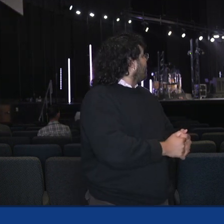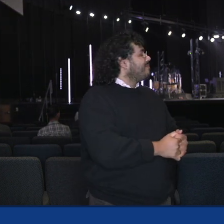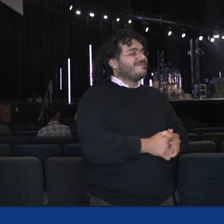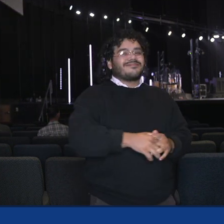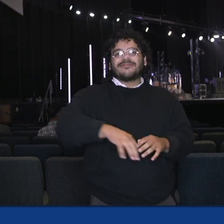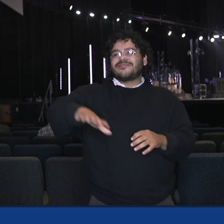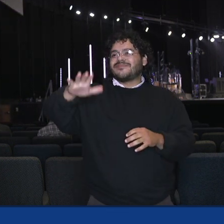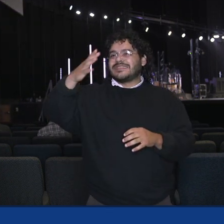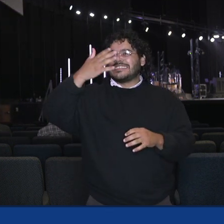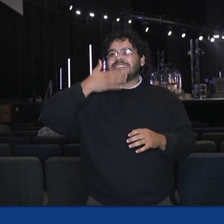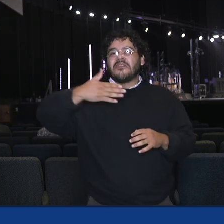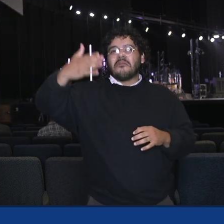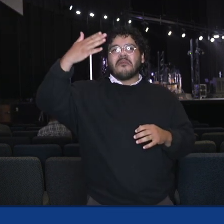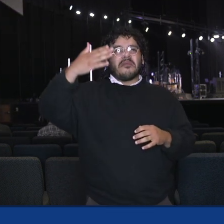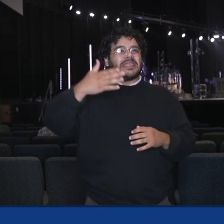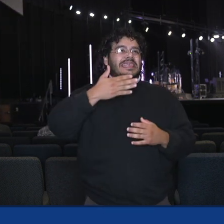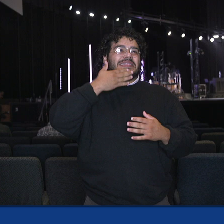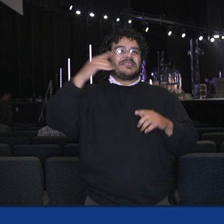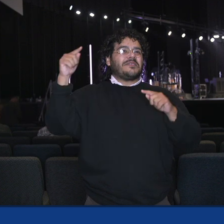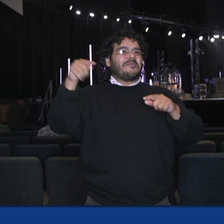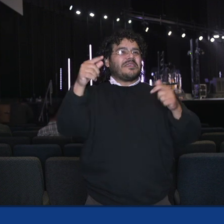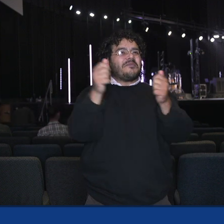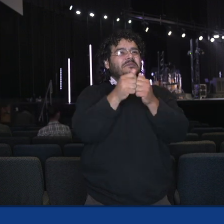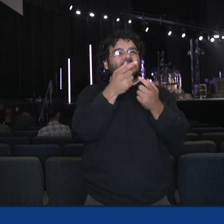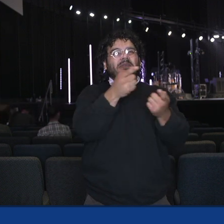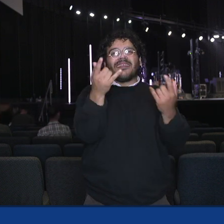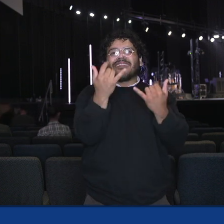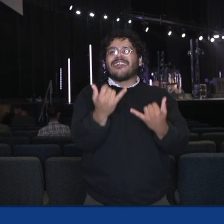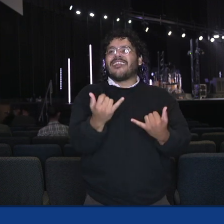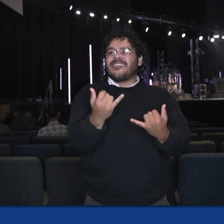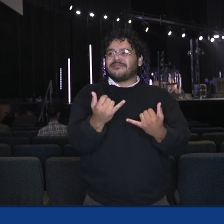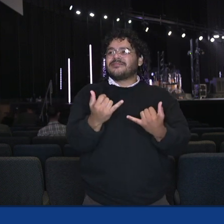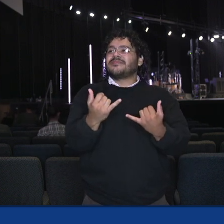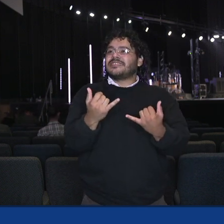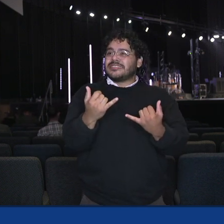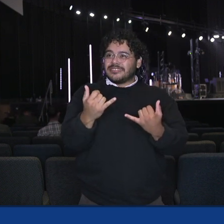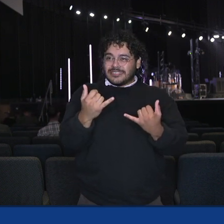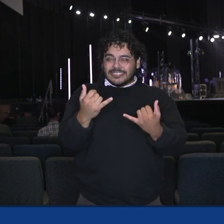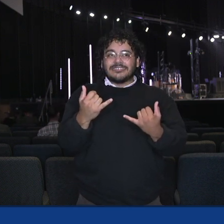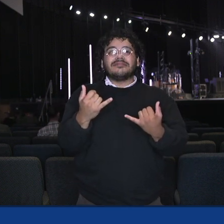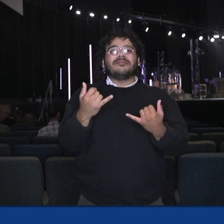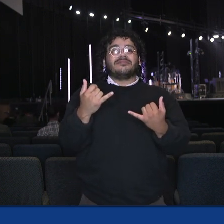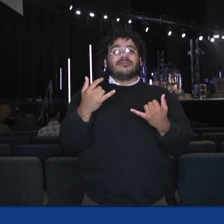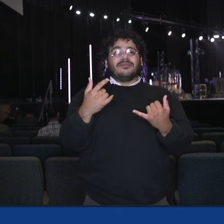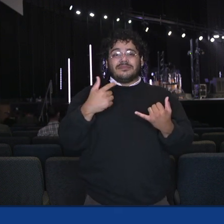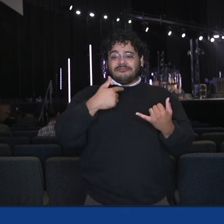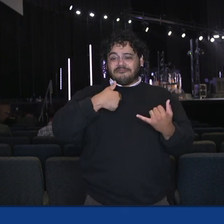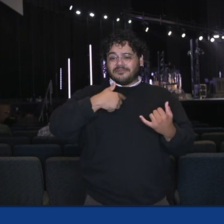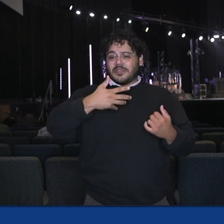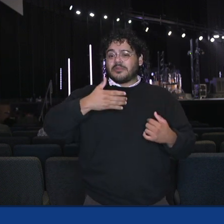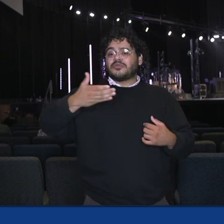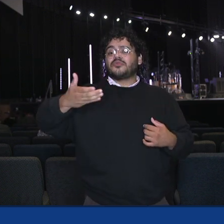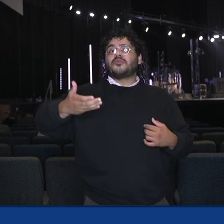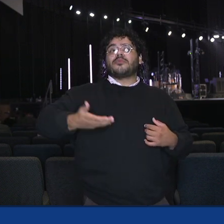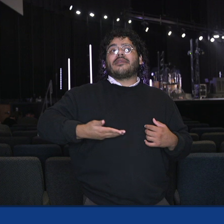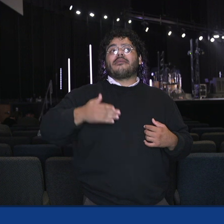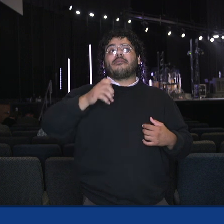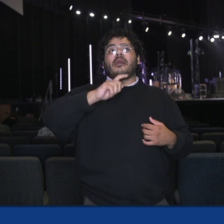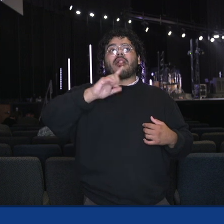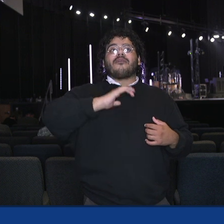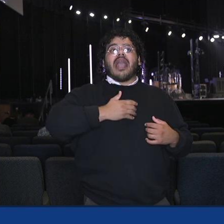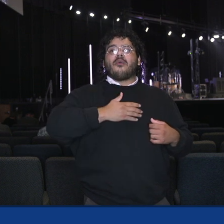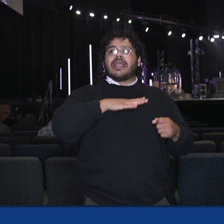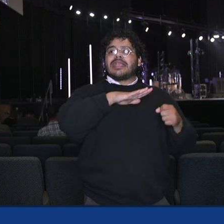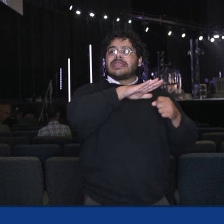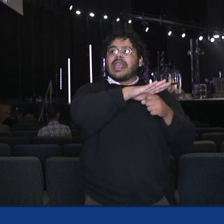Good morning. It's good to be with you guys today. I do want to welcome all of our campus communities.